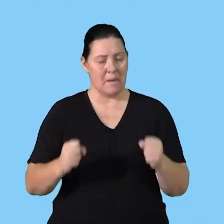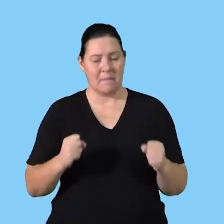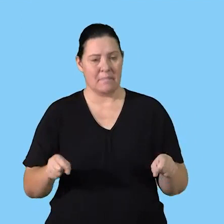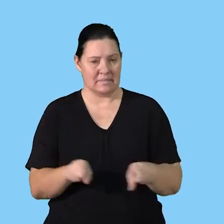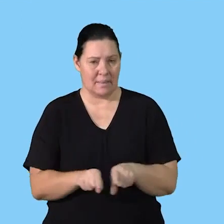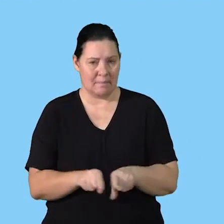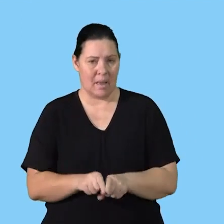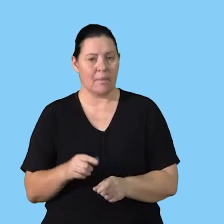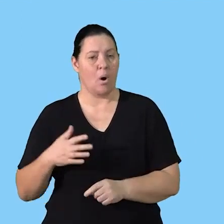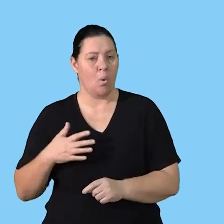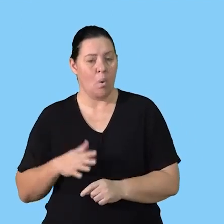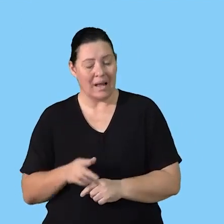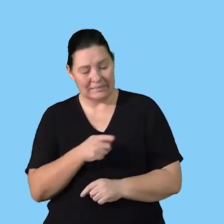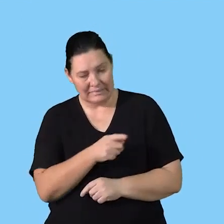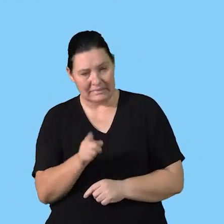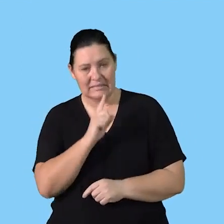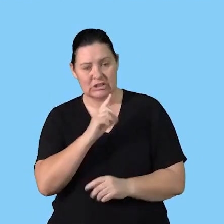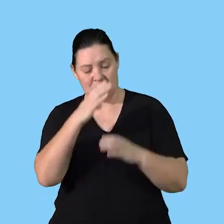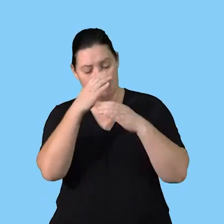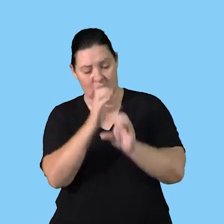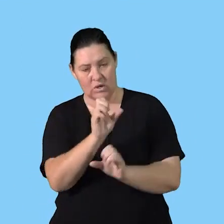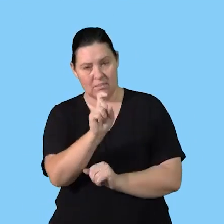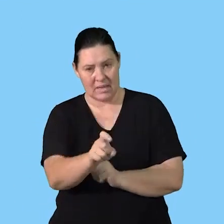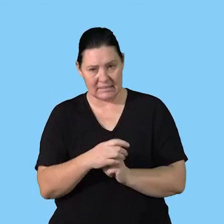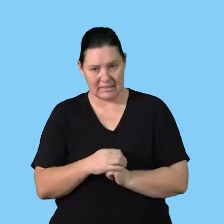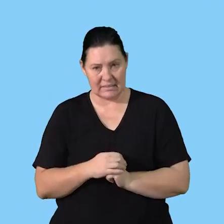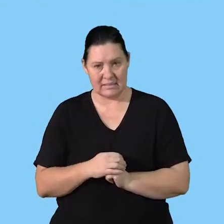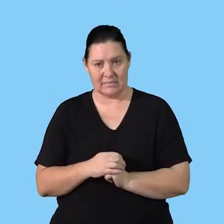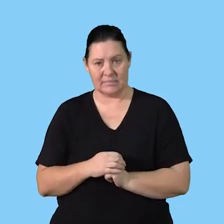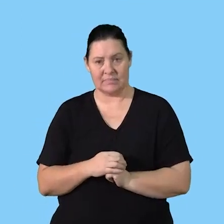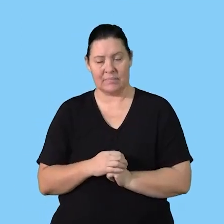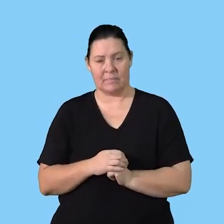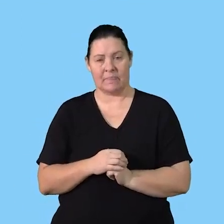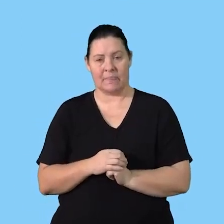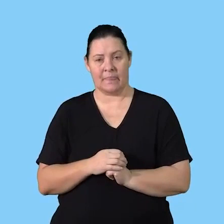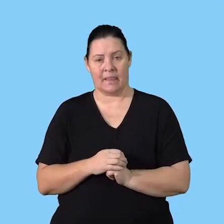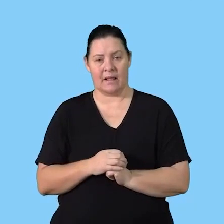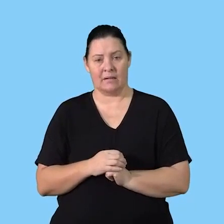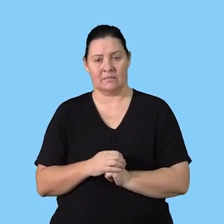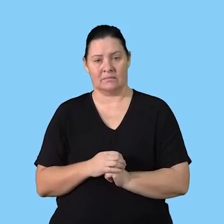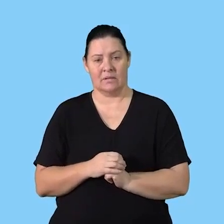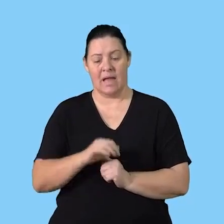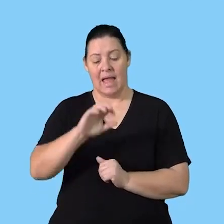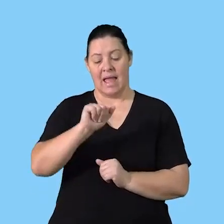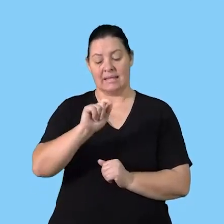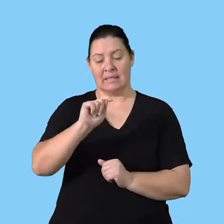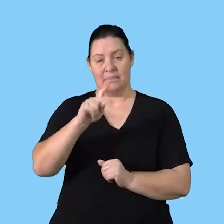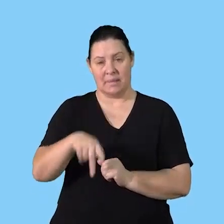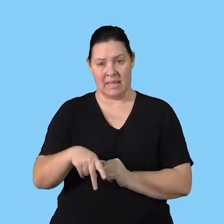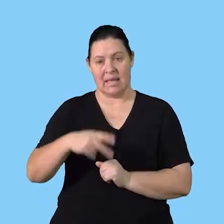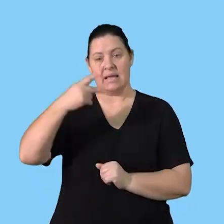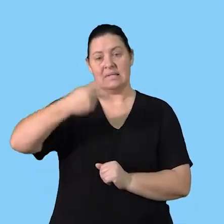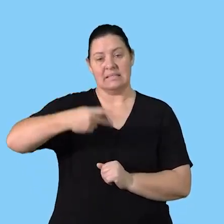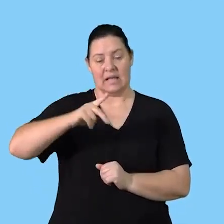topic. But what I would love our teachers to concentrate on here is that in the ATP in